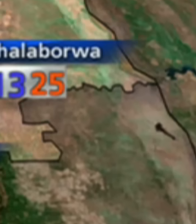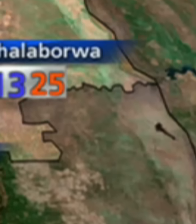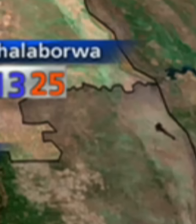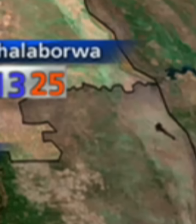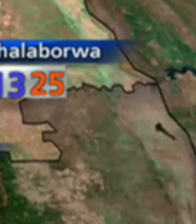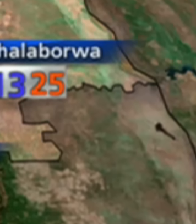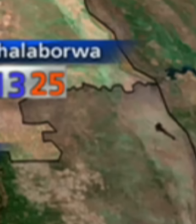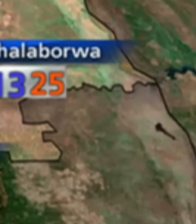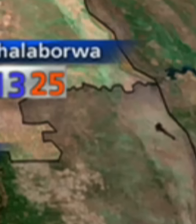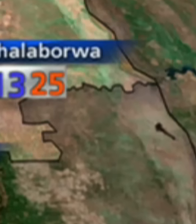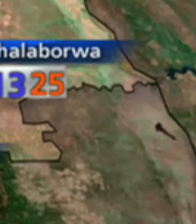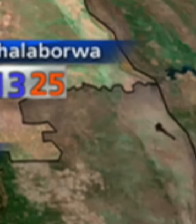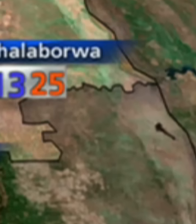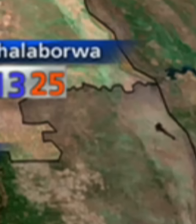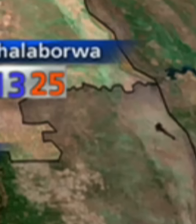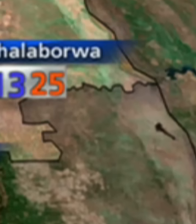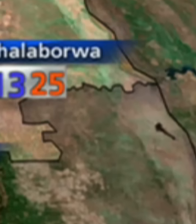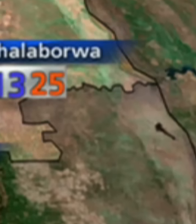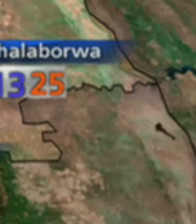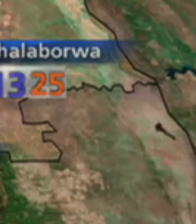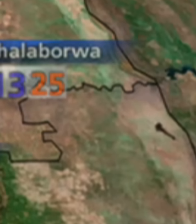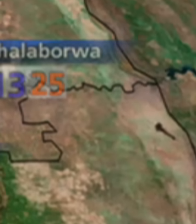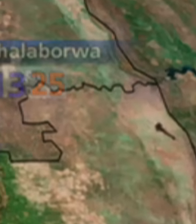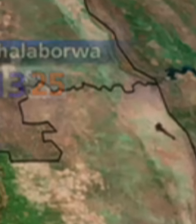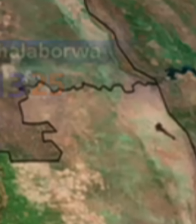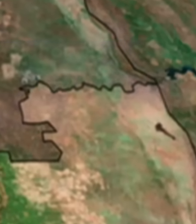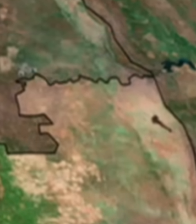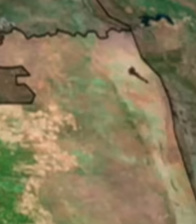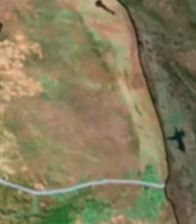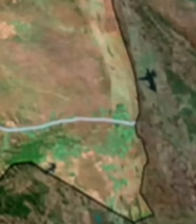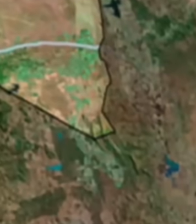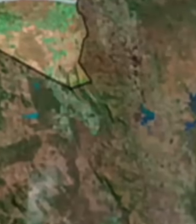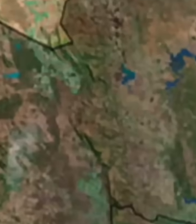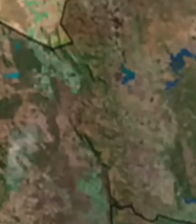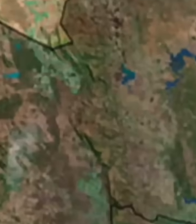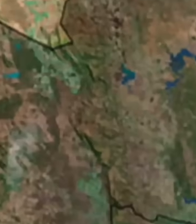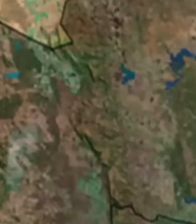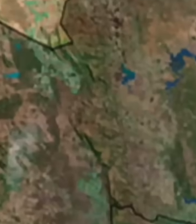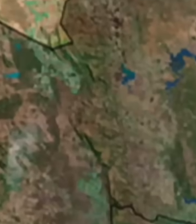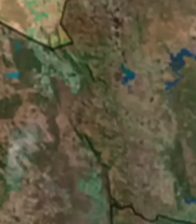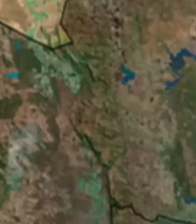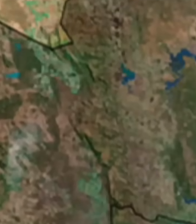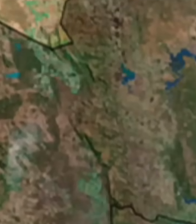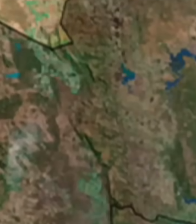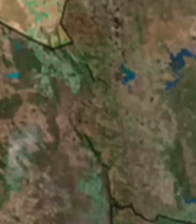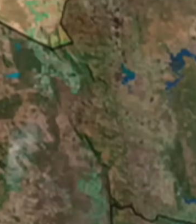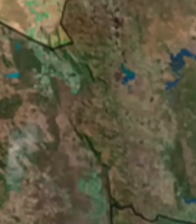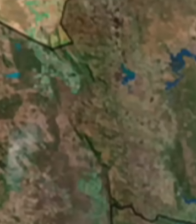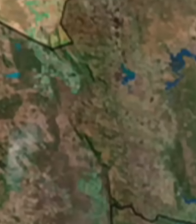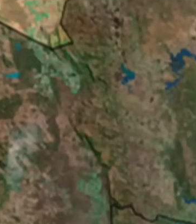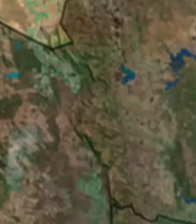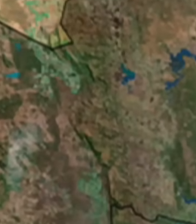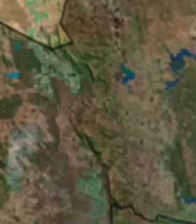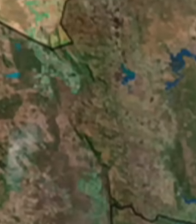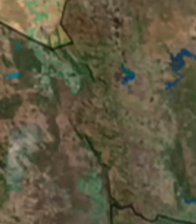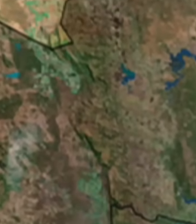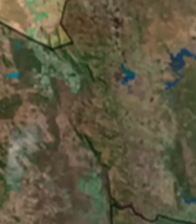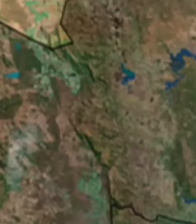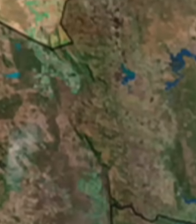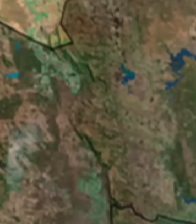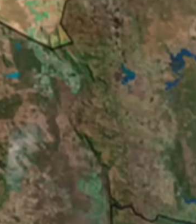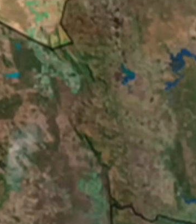a mabedi a metse e mehlana kaofela re shebile bela e tla hle qale fela ho robedi ho feta ho mashome a mabedi a metse e mmedi kaofela re shebile